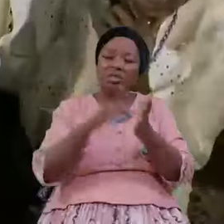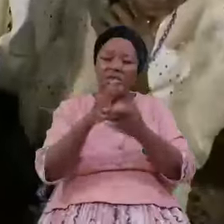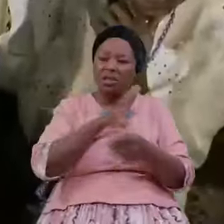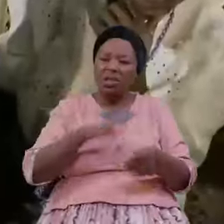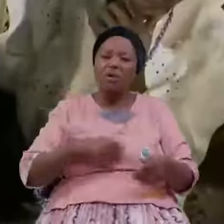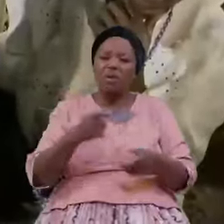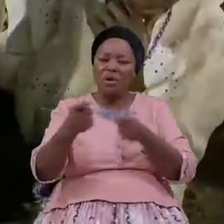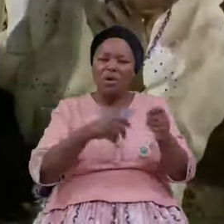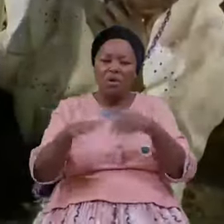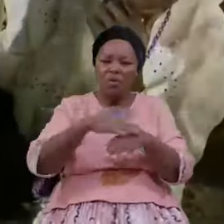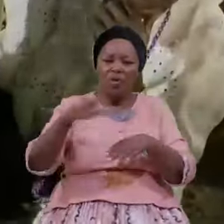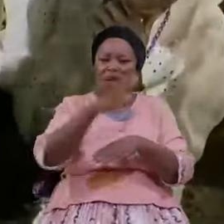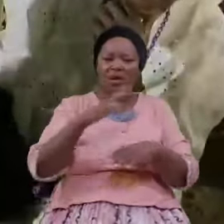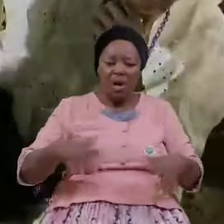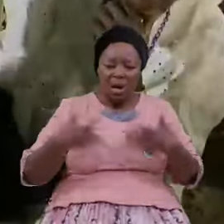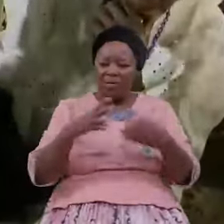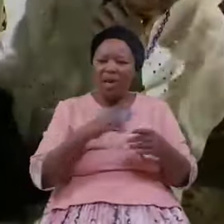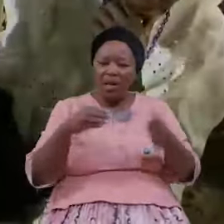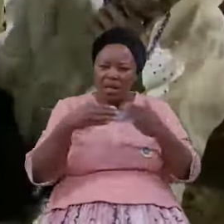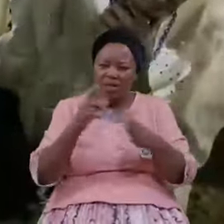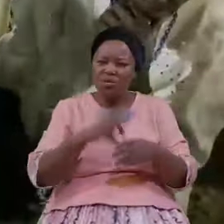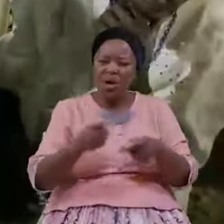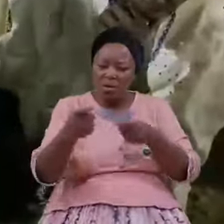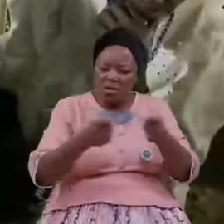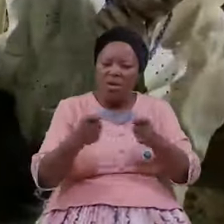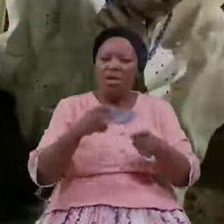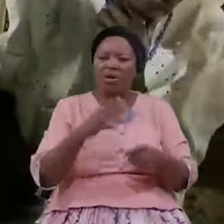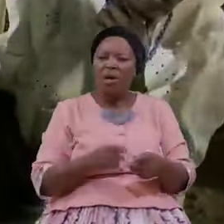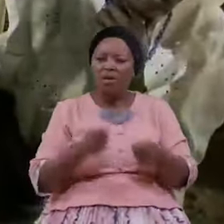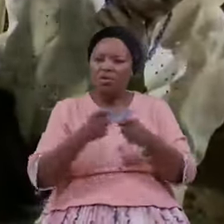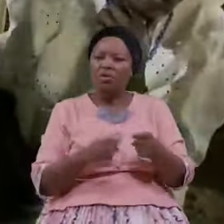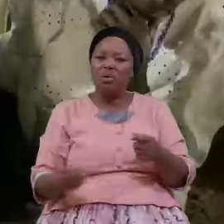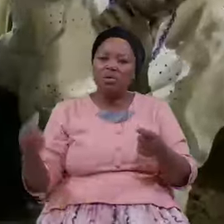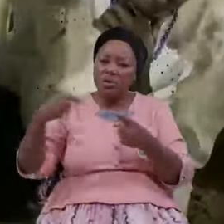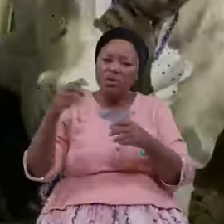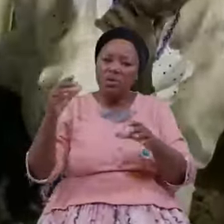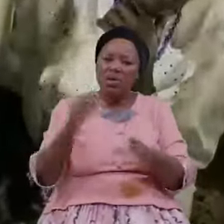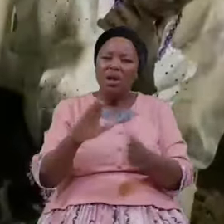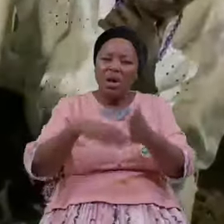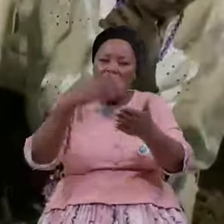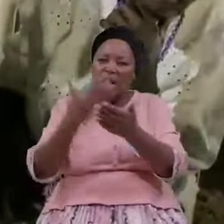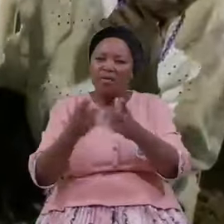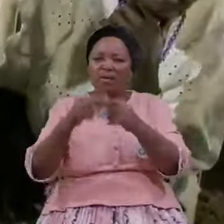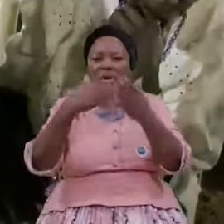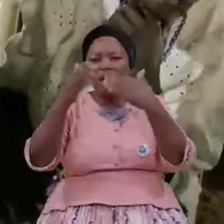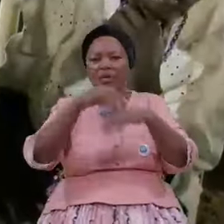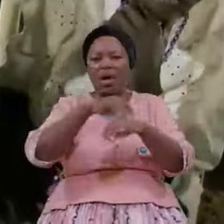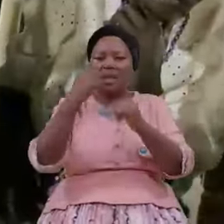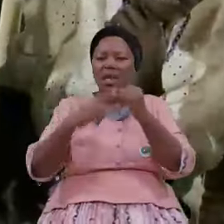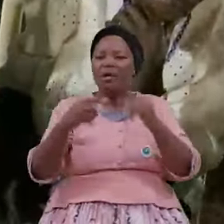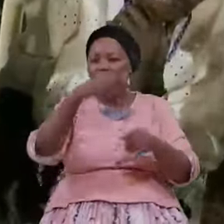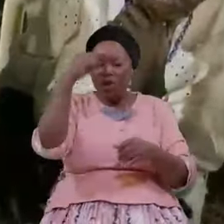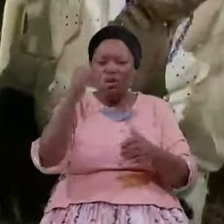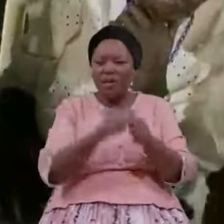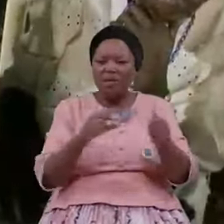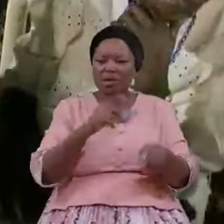you, direct you, control you to a better life. And now everything of the past that give